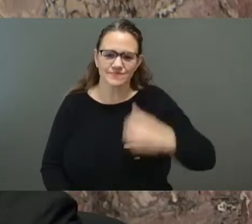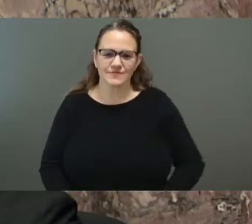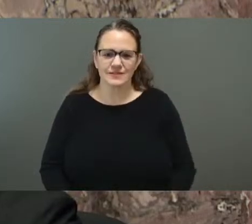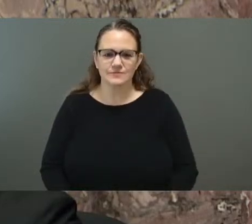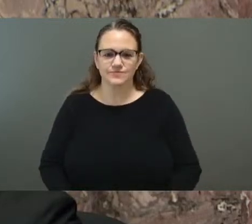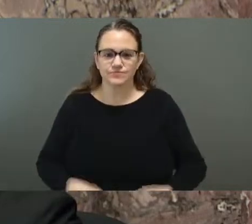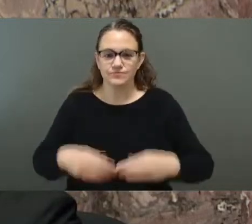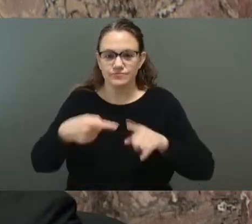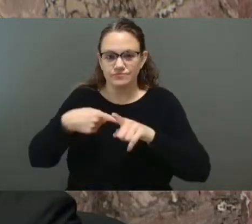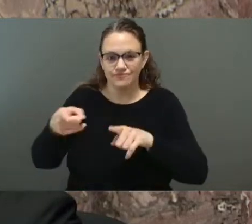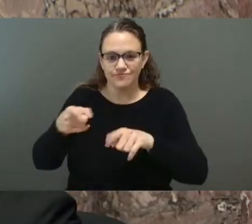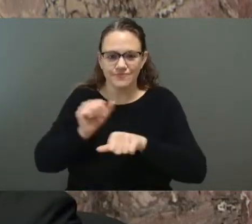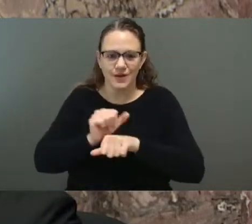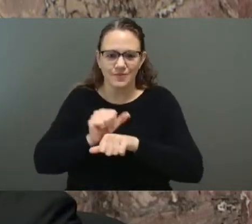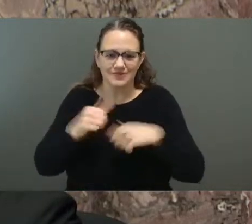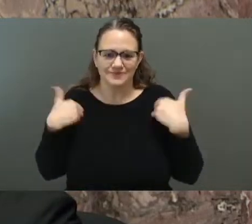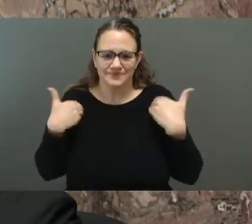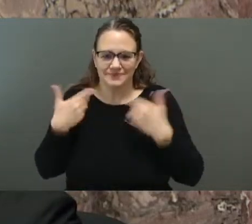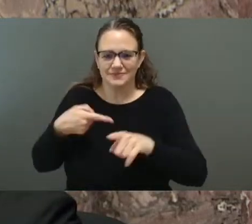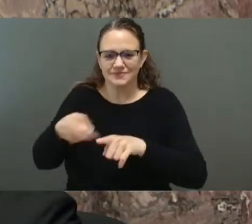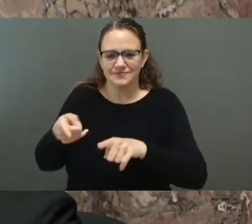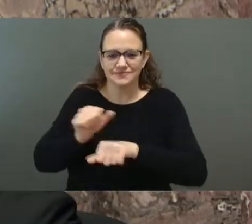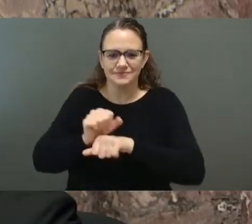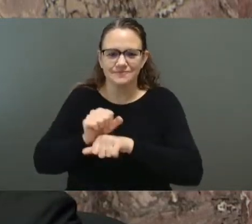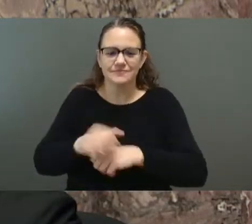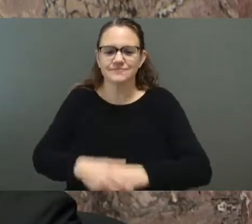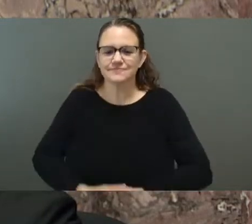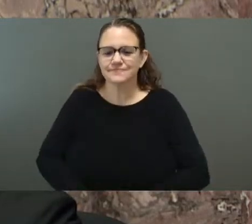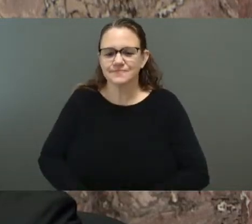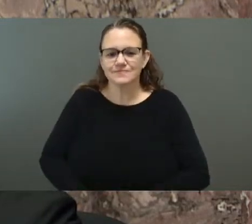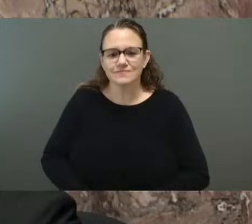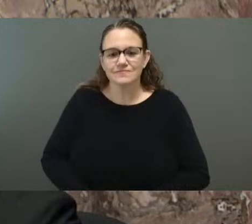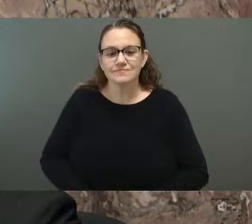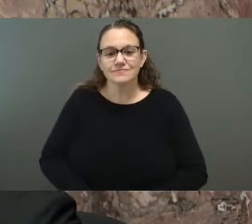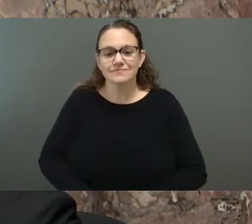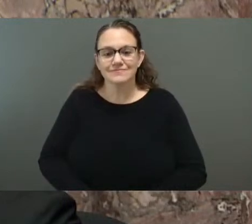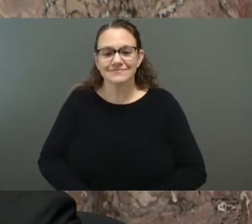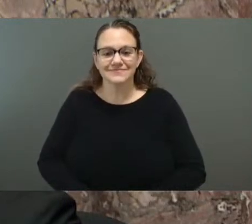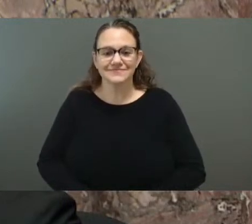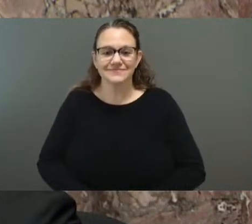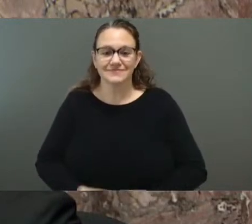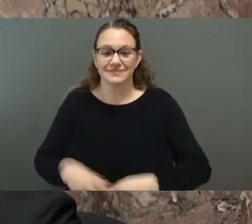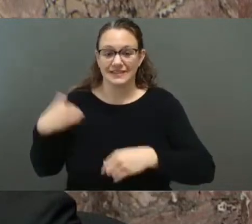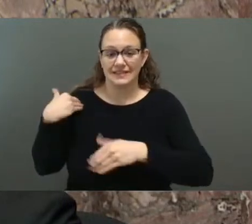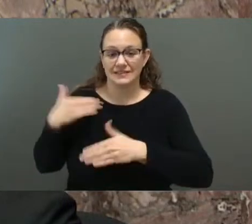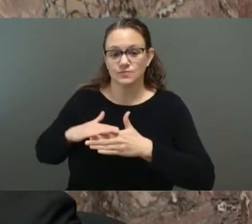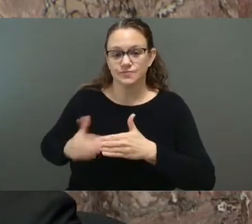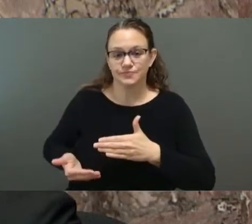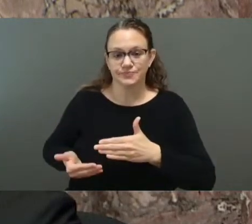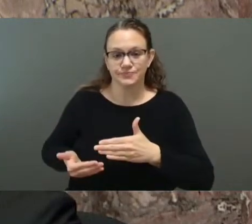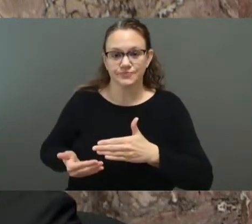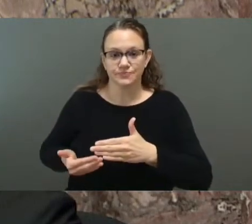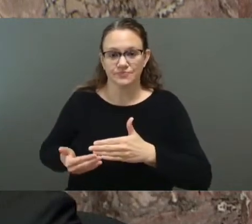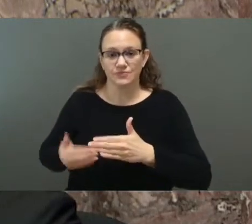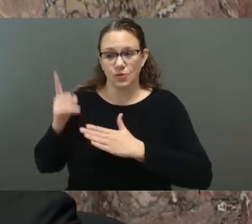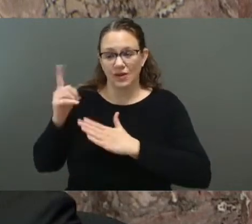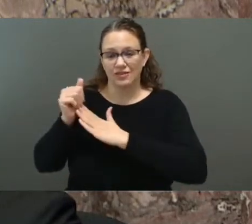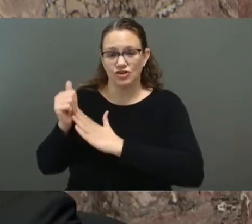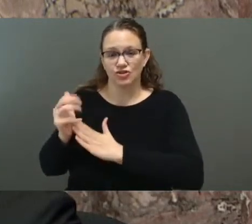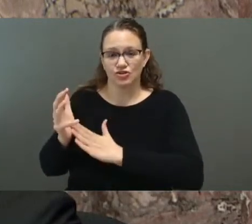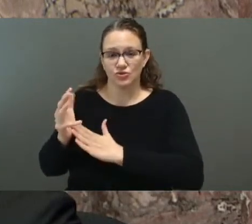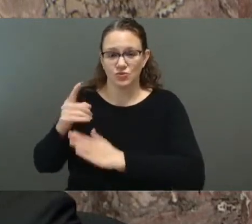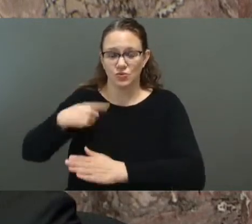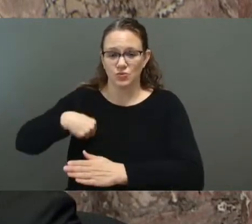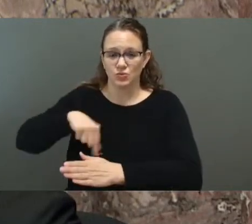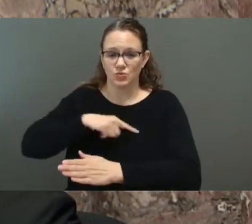Over this past weekend, workers in this province lost a great leader, a committed advocate, and